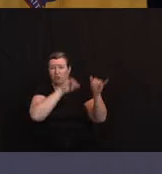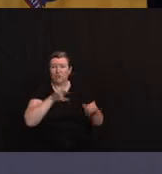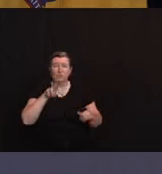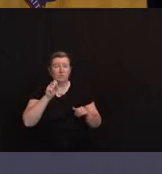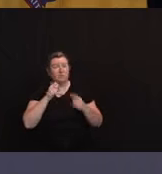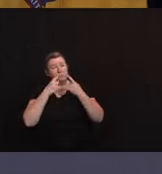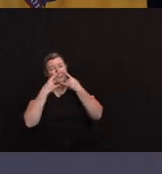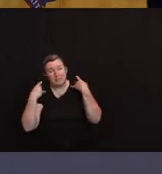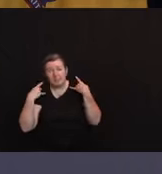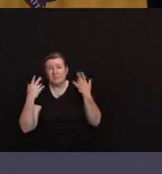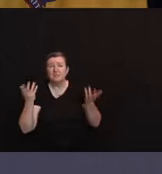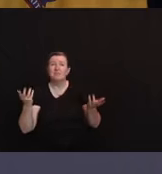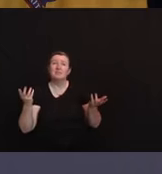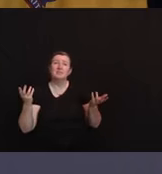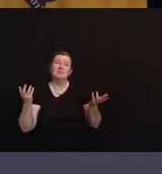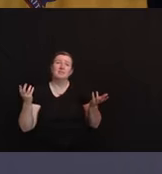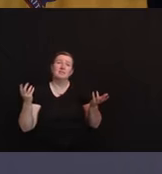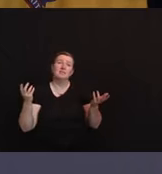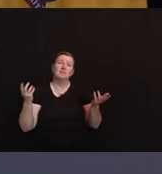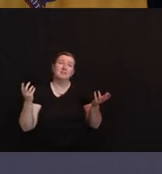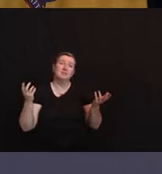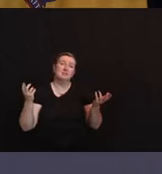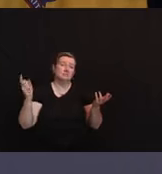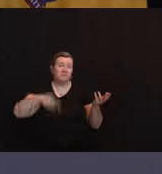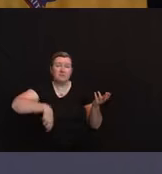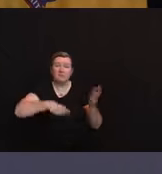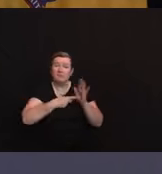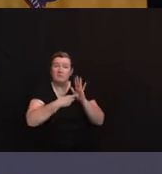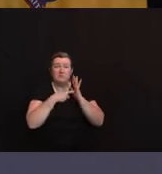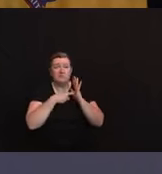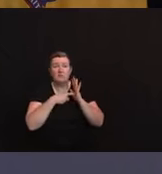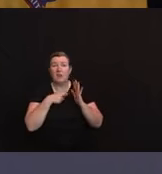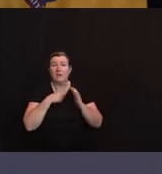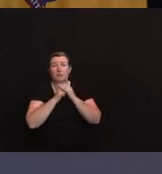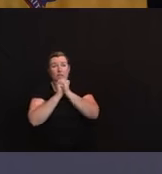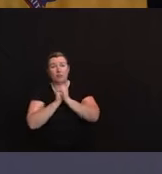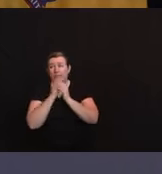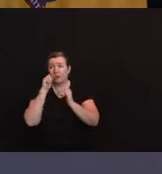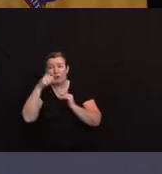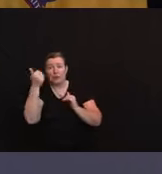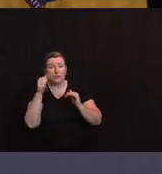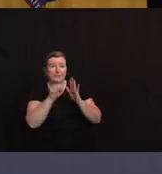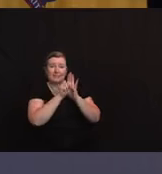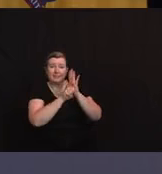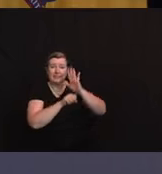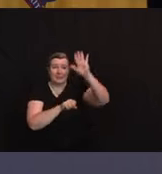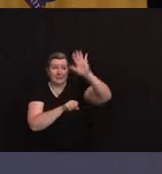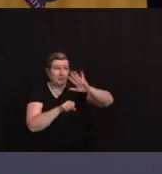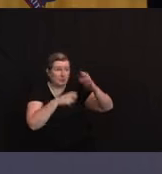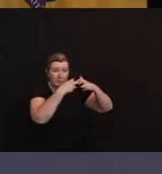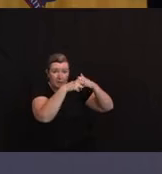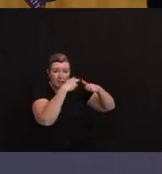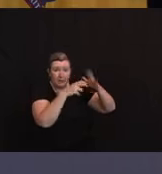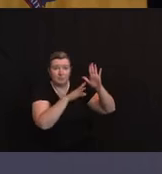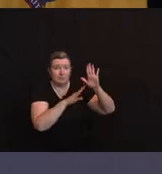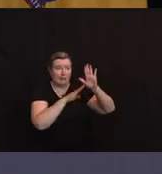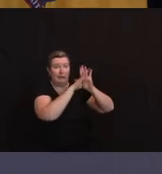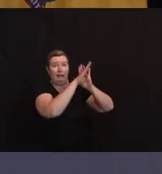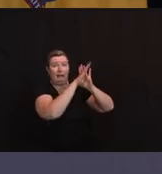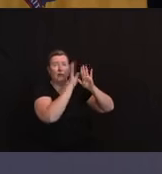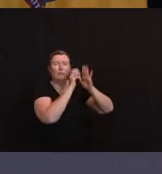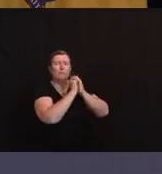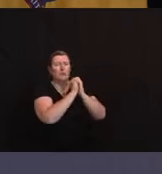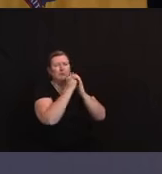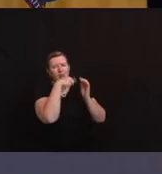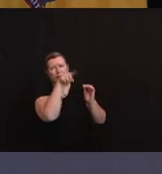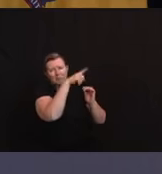resolution in these other states, that we, all of us, not just some of us, do what we need to do to get this thing behind us.